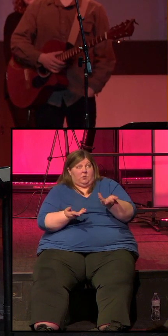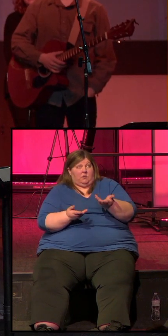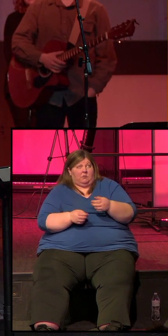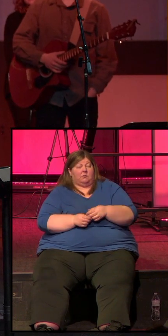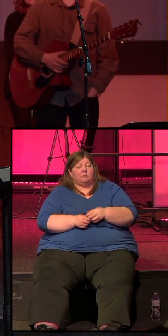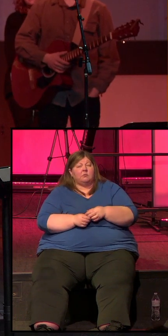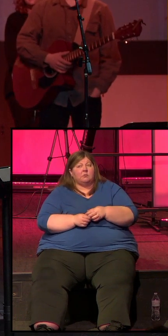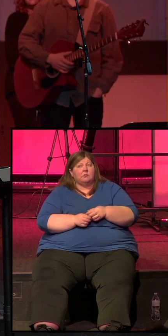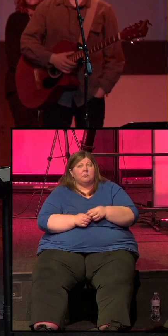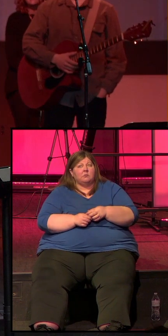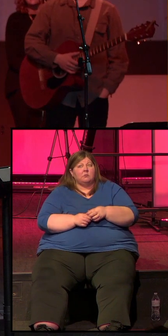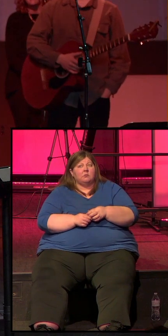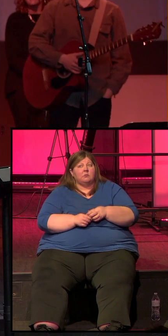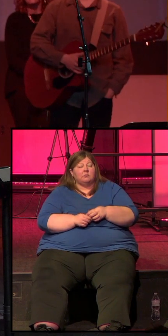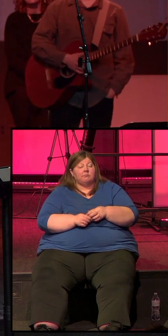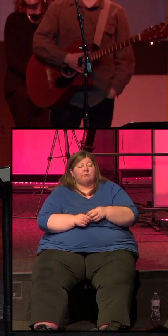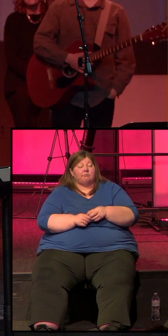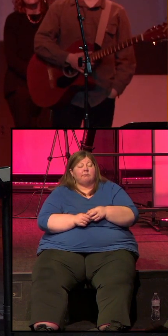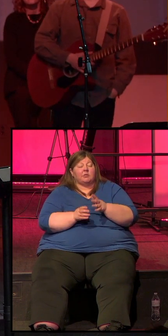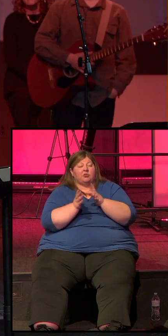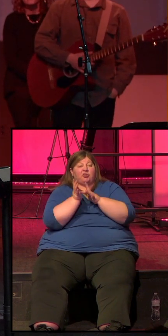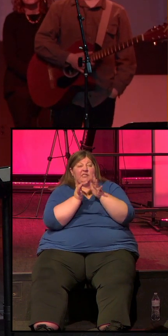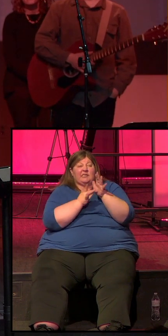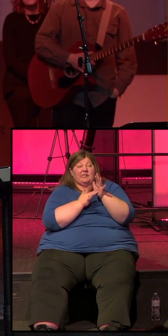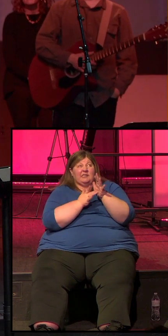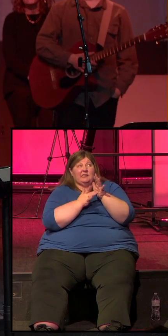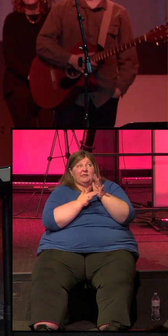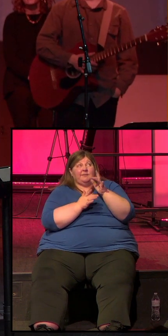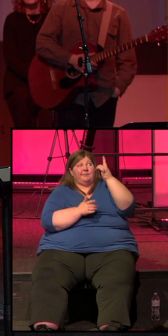God's solution is the person of Jesus.